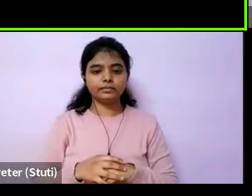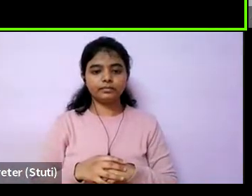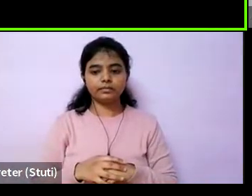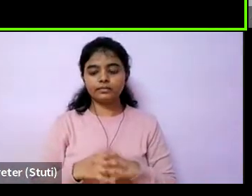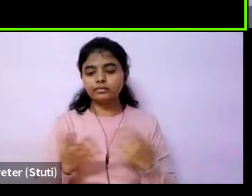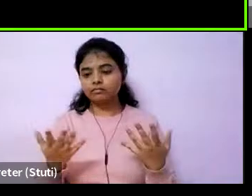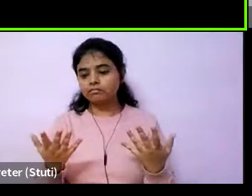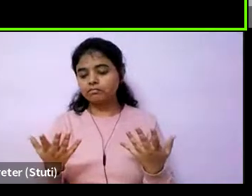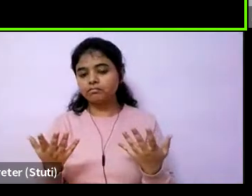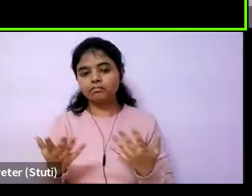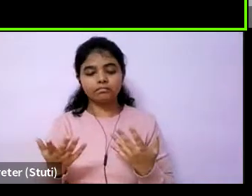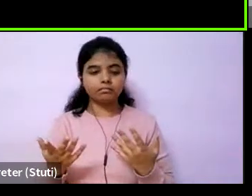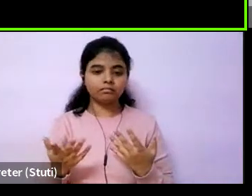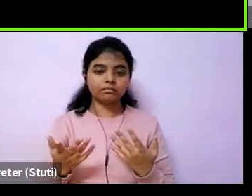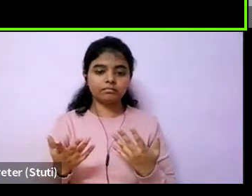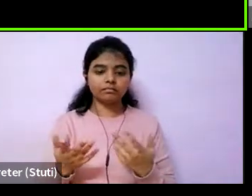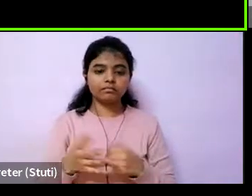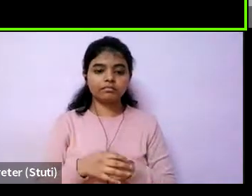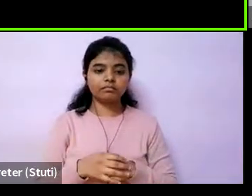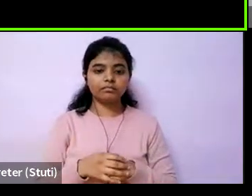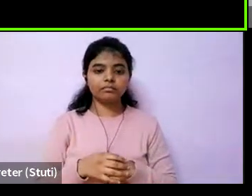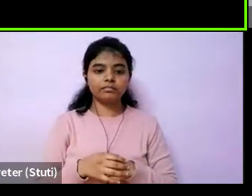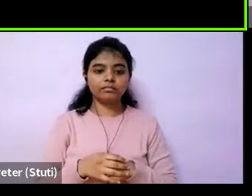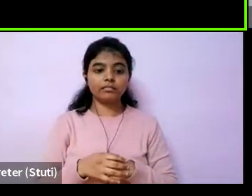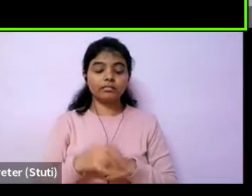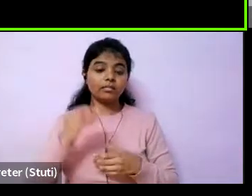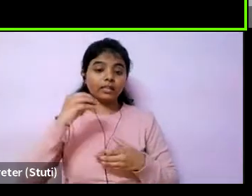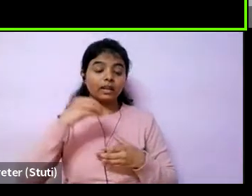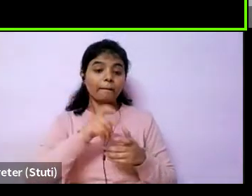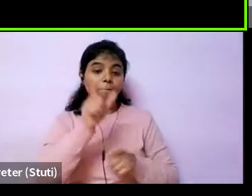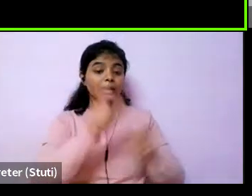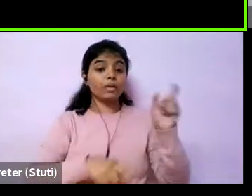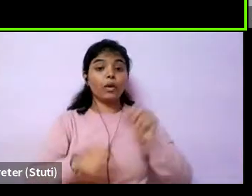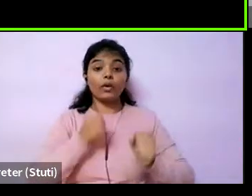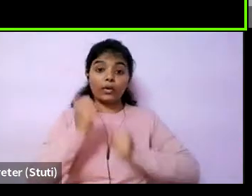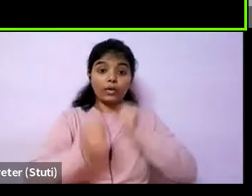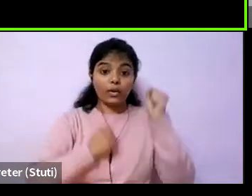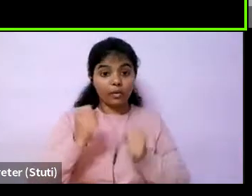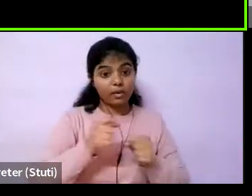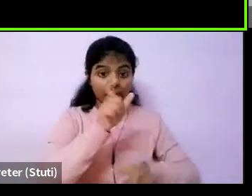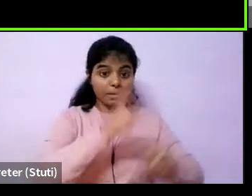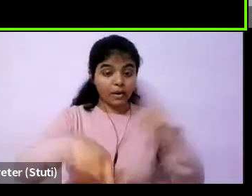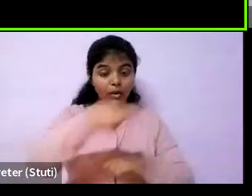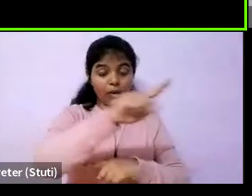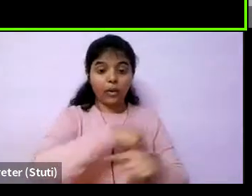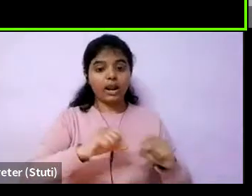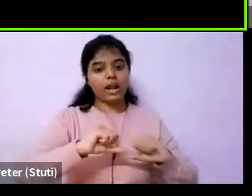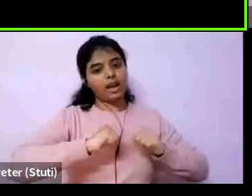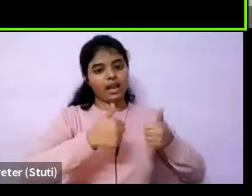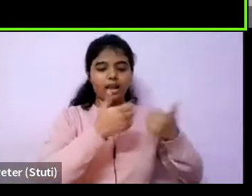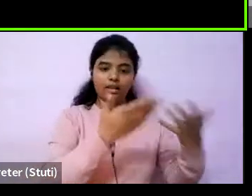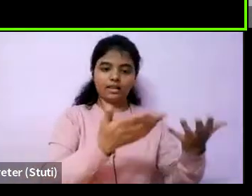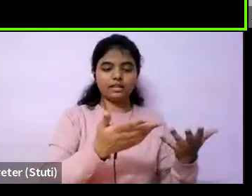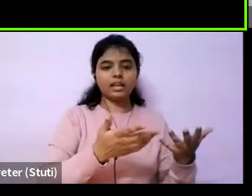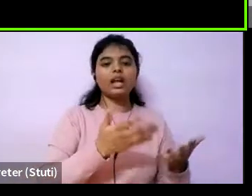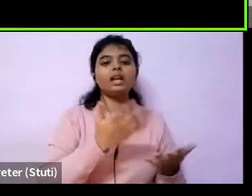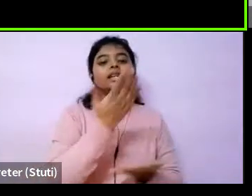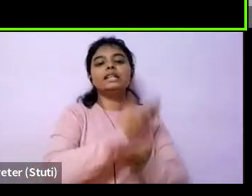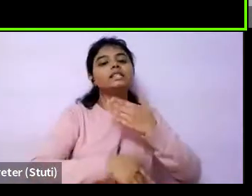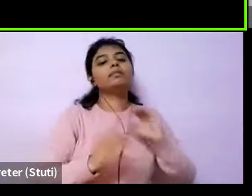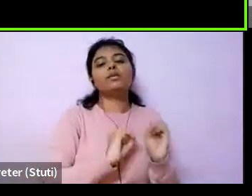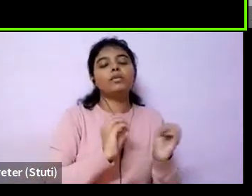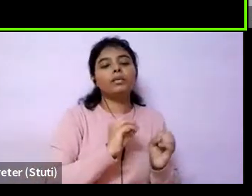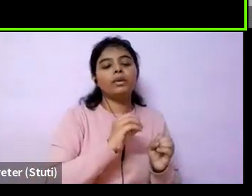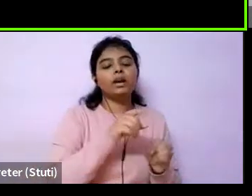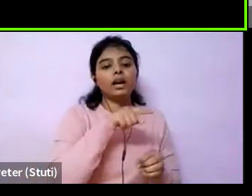athletes, in the sense able-bodied athletes who participated, were able to bring